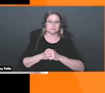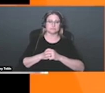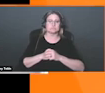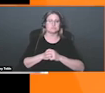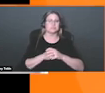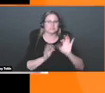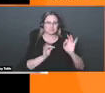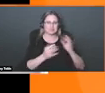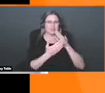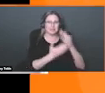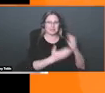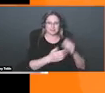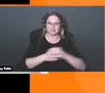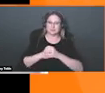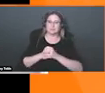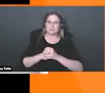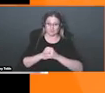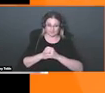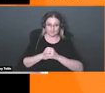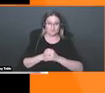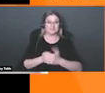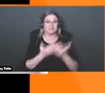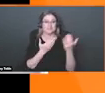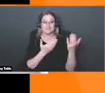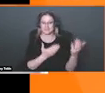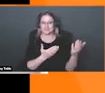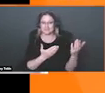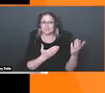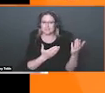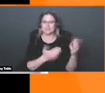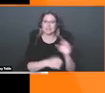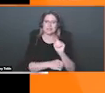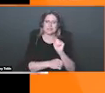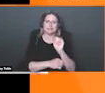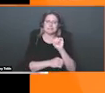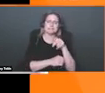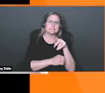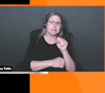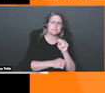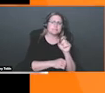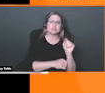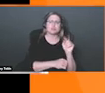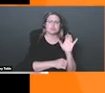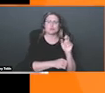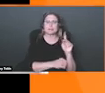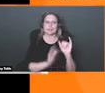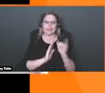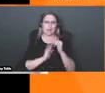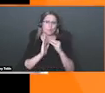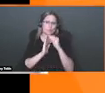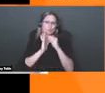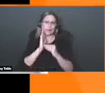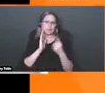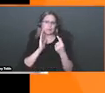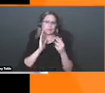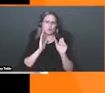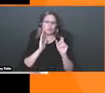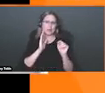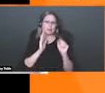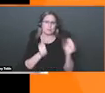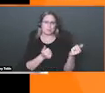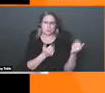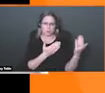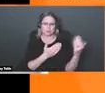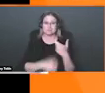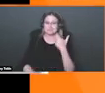Thank you. So yes, tips and tricks for writing grants and proposals, and Adelaide gave